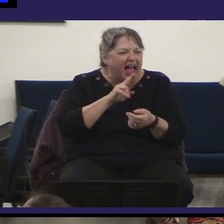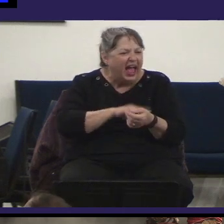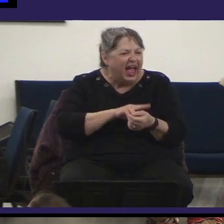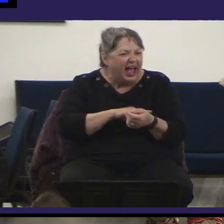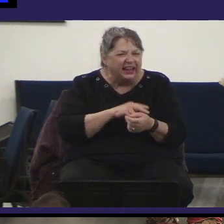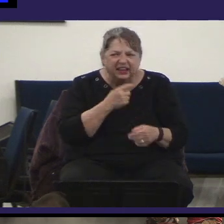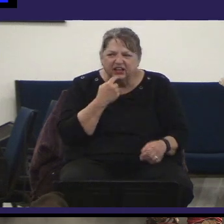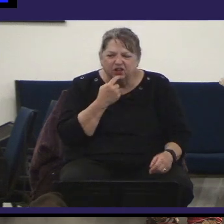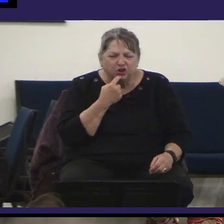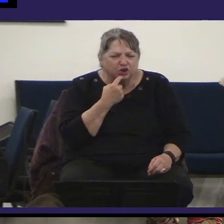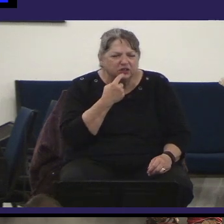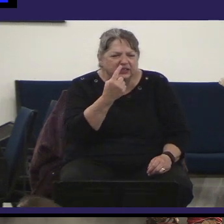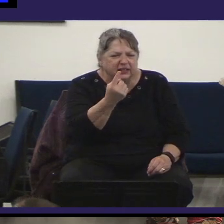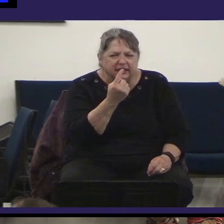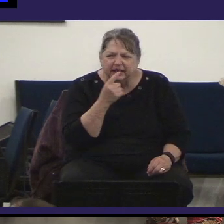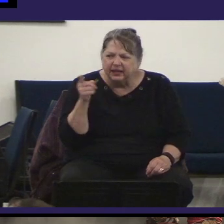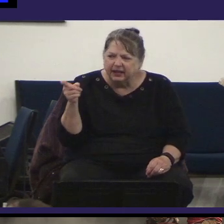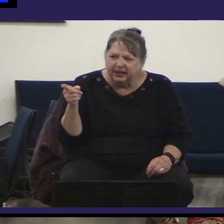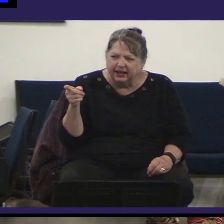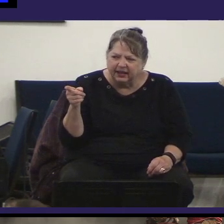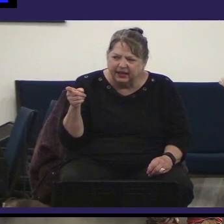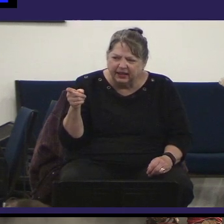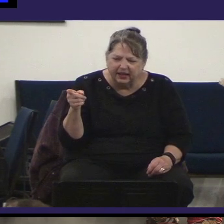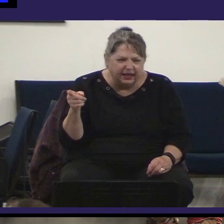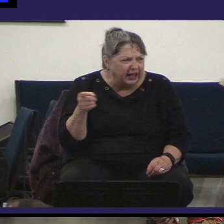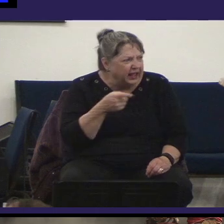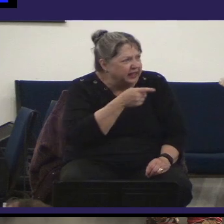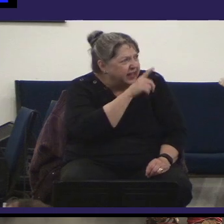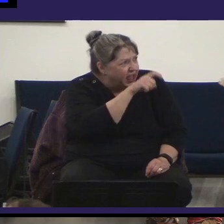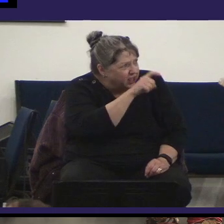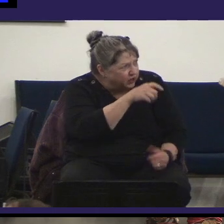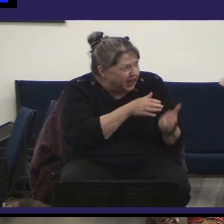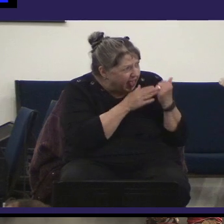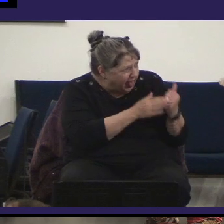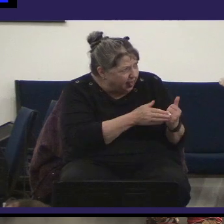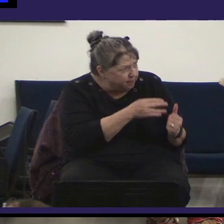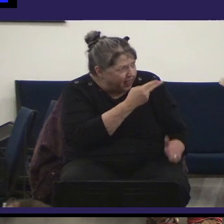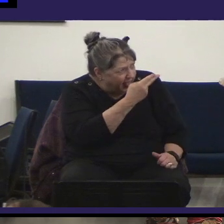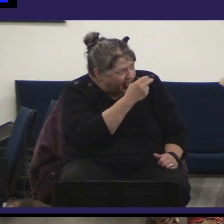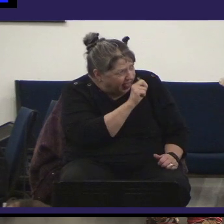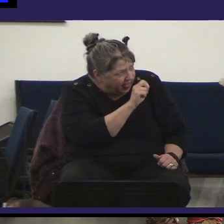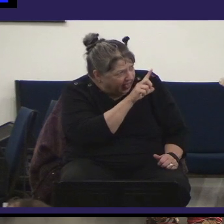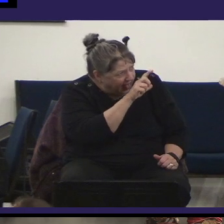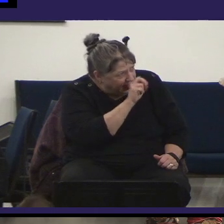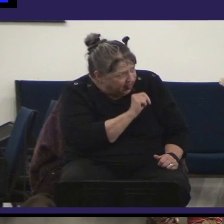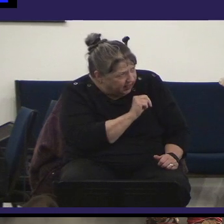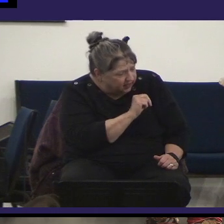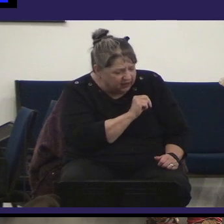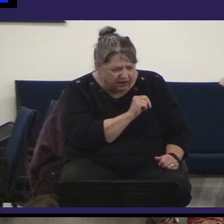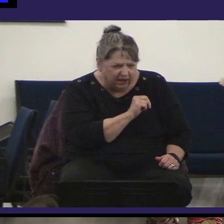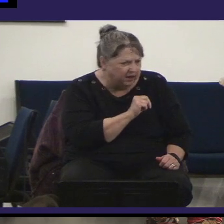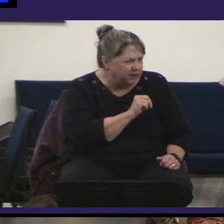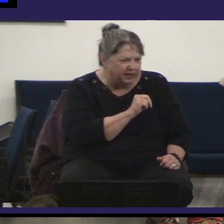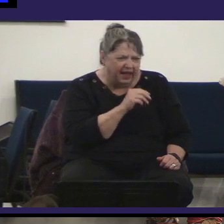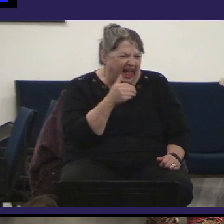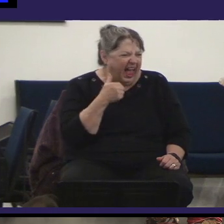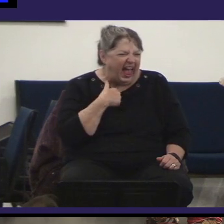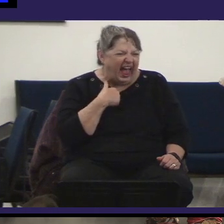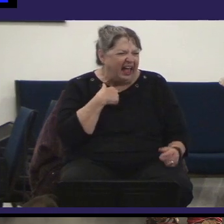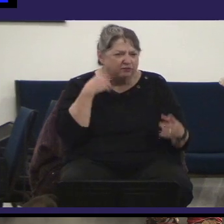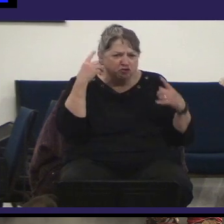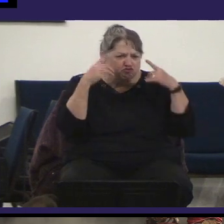and the staff, the workers, the helpers, they came up to me and said, you need to do something about Helen. And I said, what's wrong with Helen? She's having one of her